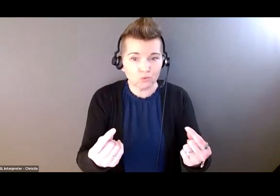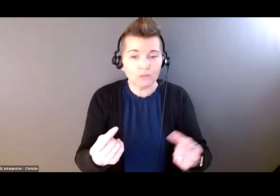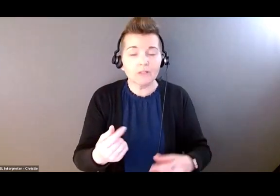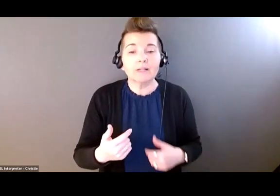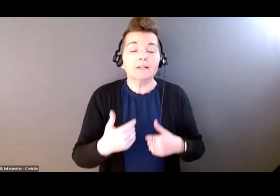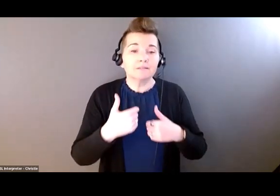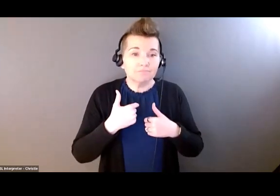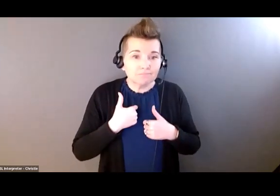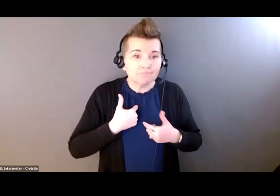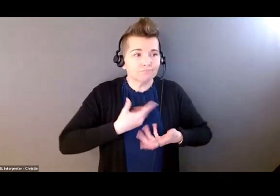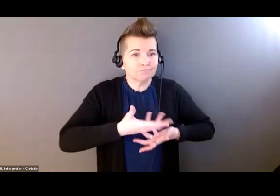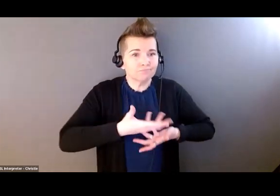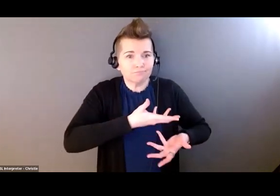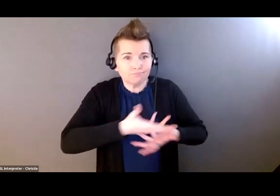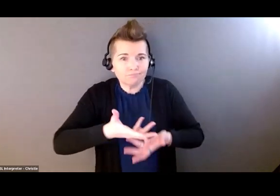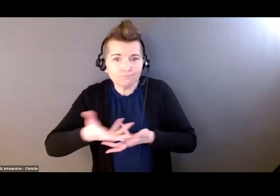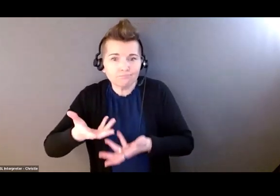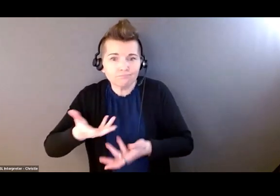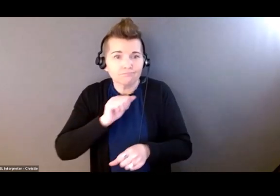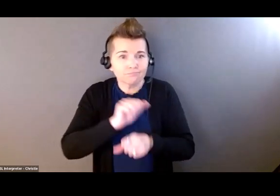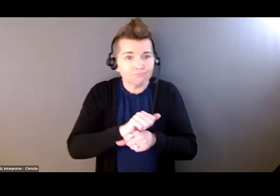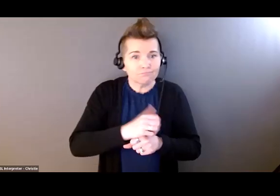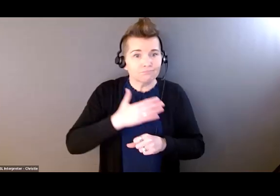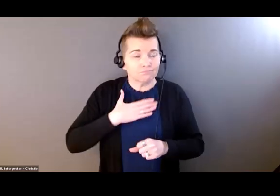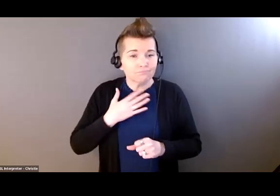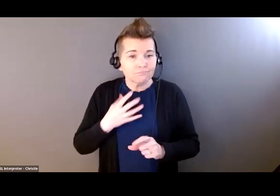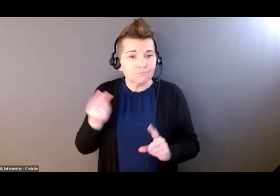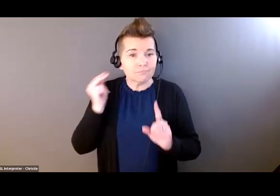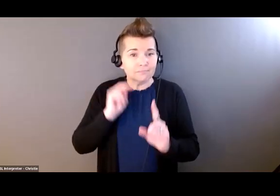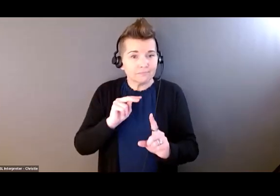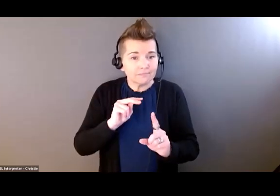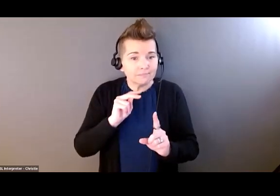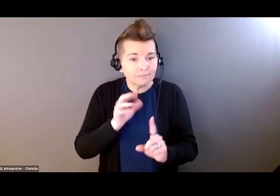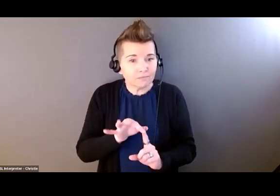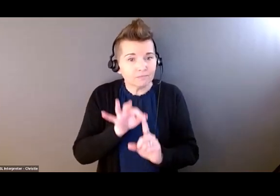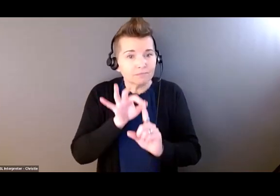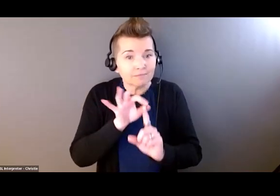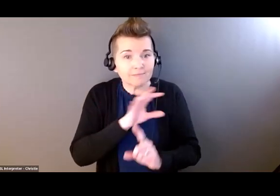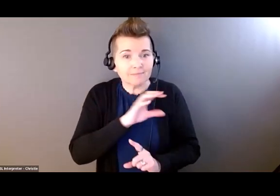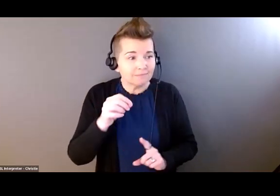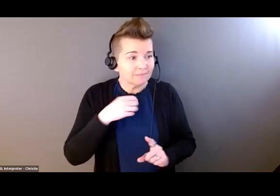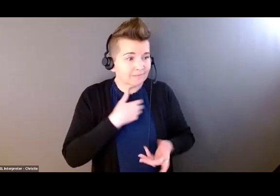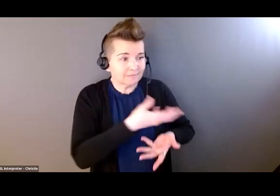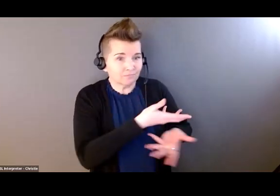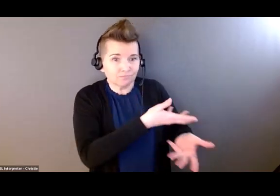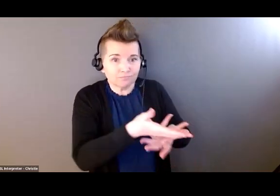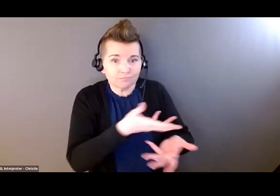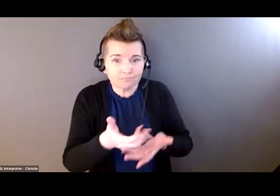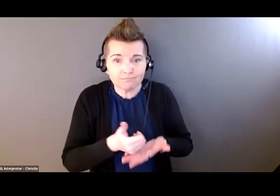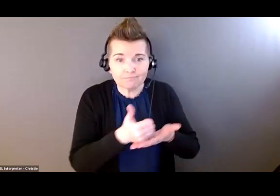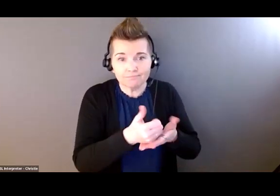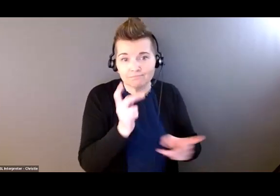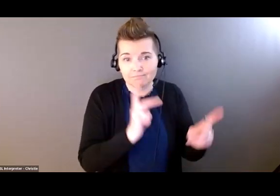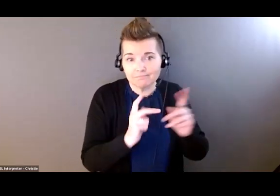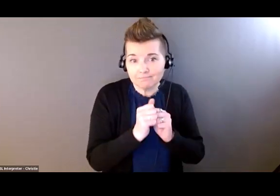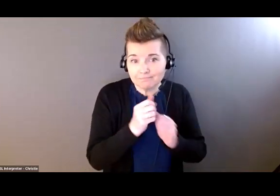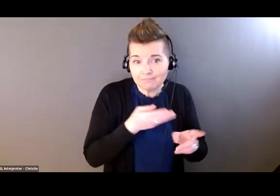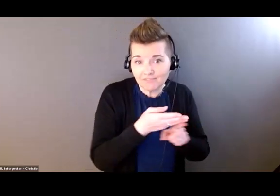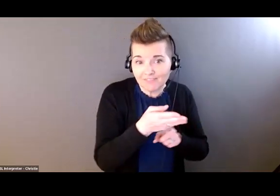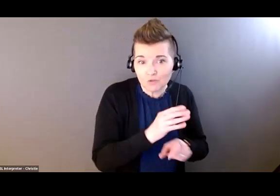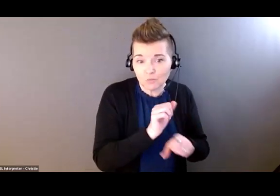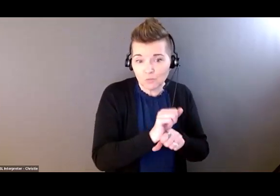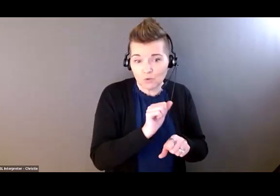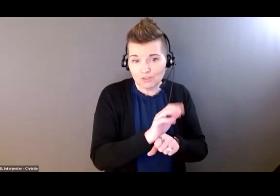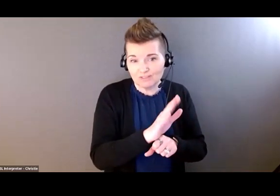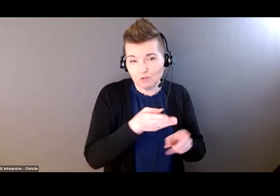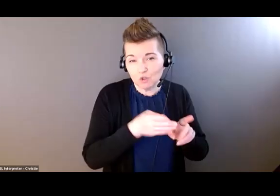I find it gives me a unique position, gives me a unique perspective as somebody who engages in this work from a lived experience perspective, but also engages